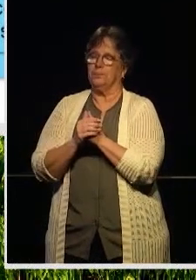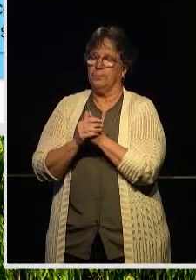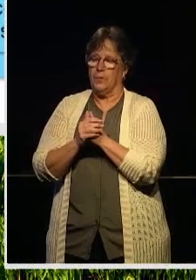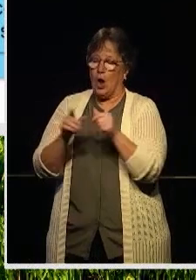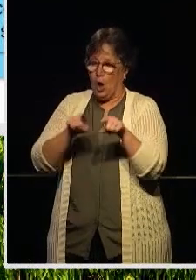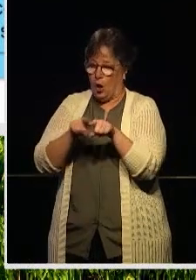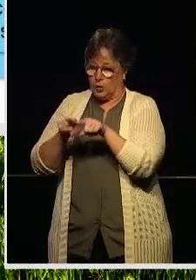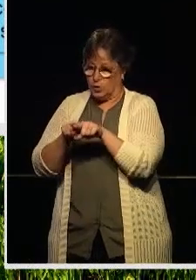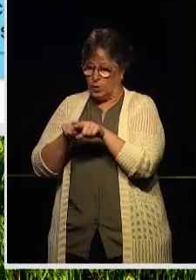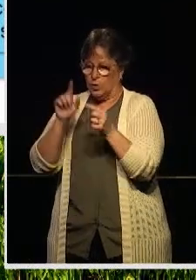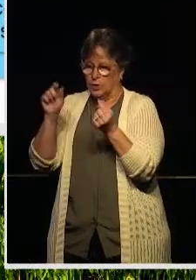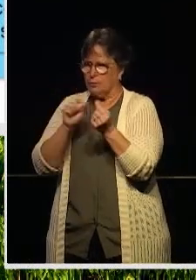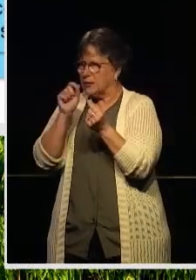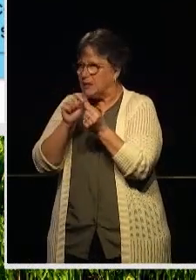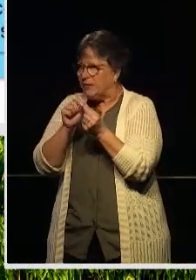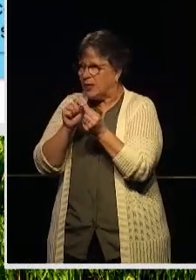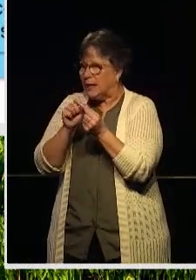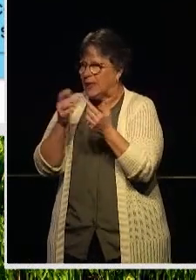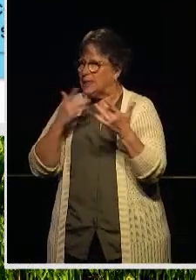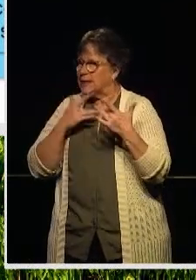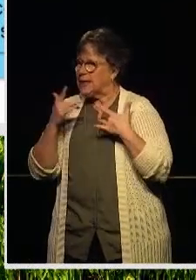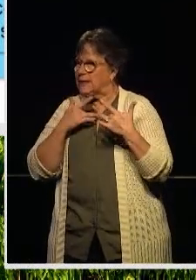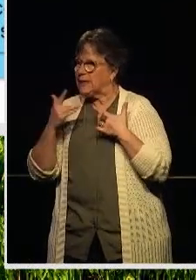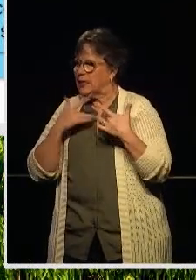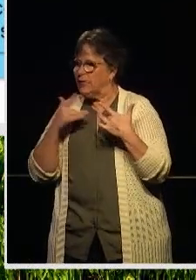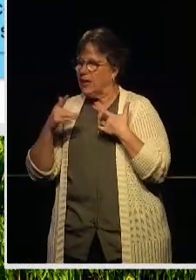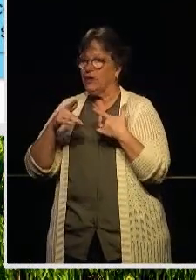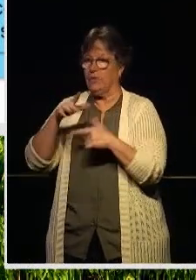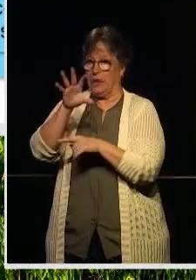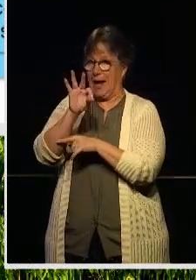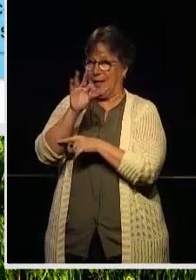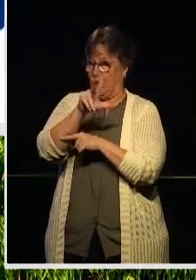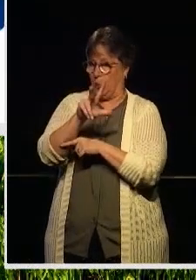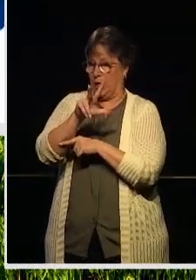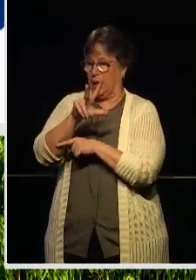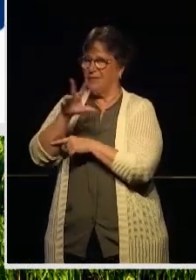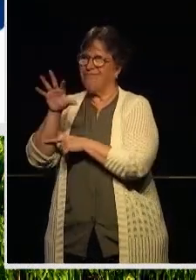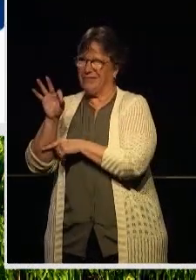Also a specificity and sensitivity of 93 and 94%.